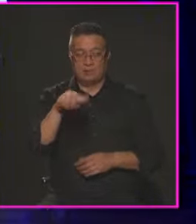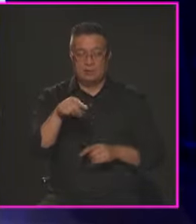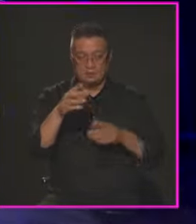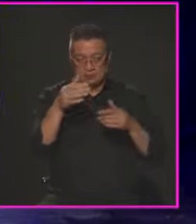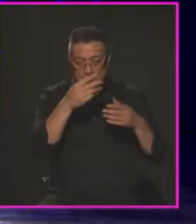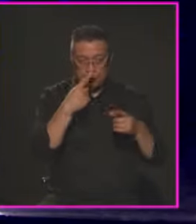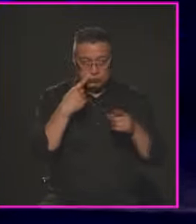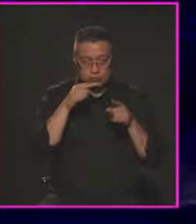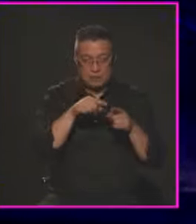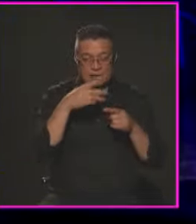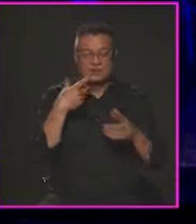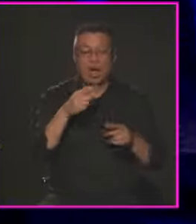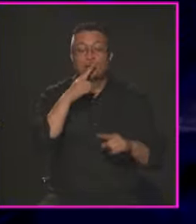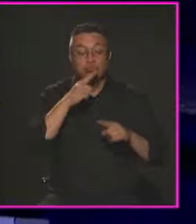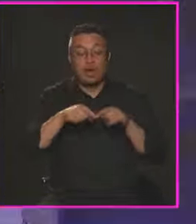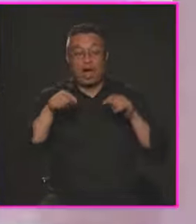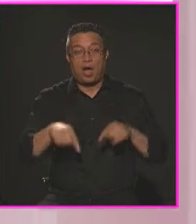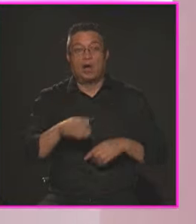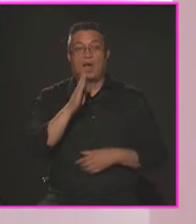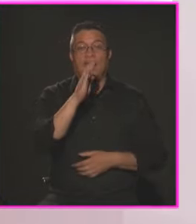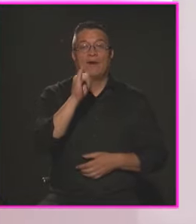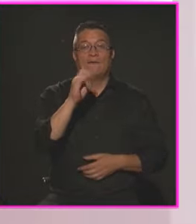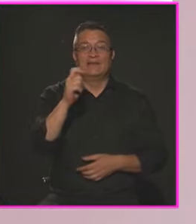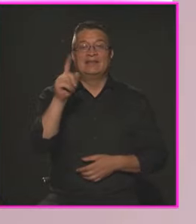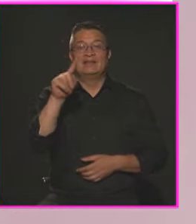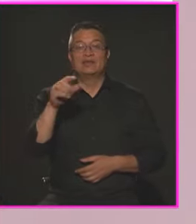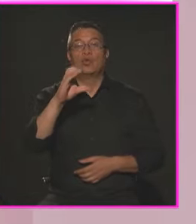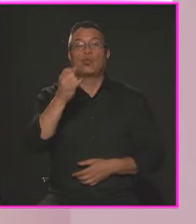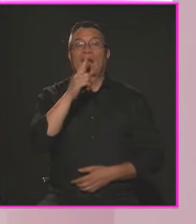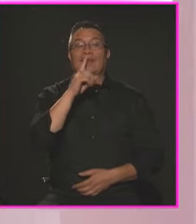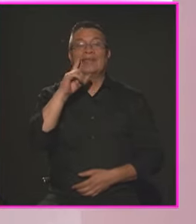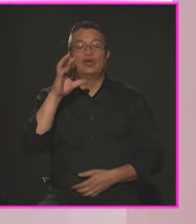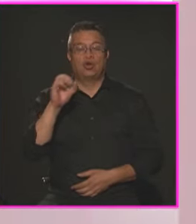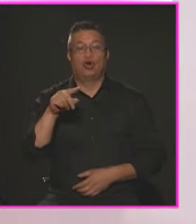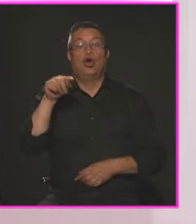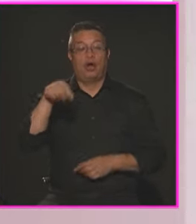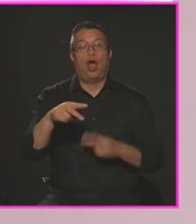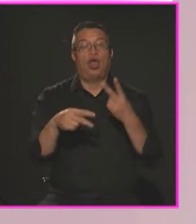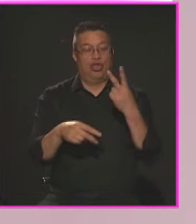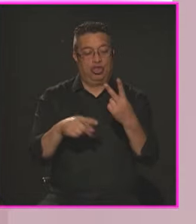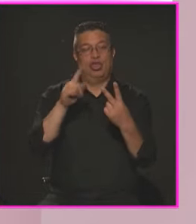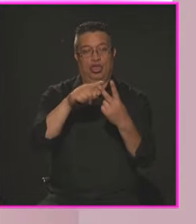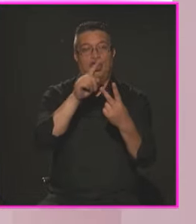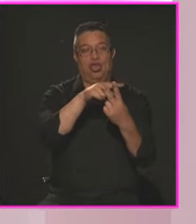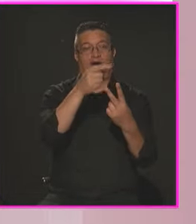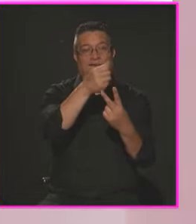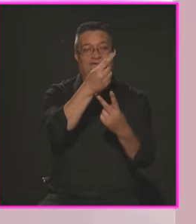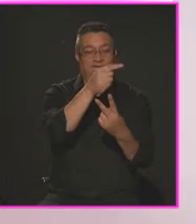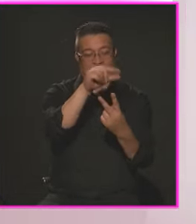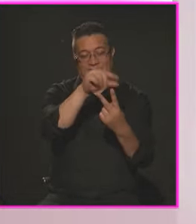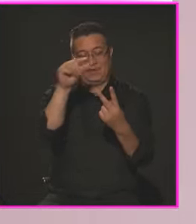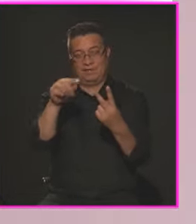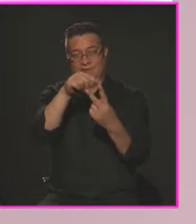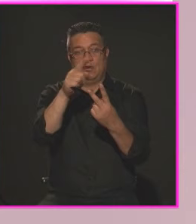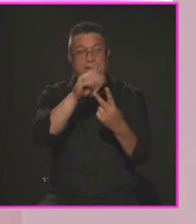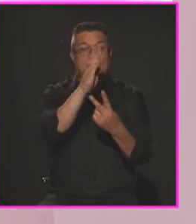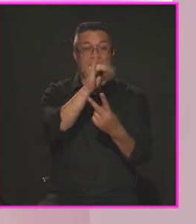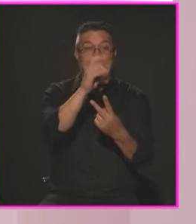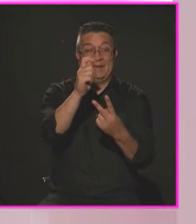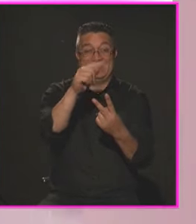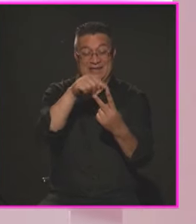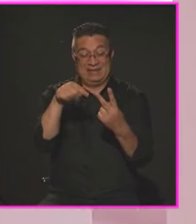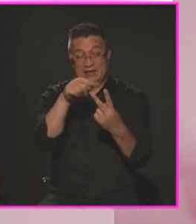system quantum bits. They can take two values only and can be in a superposition of these values, and these bits play a very important role, as we will see in the